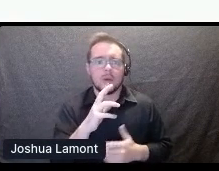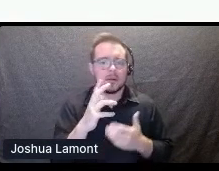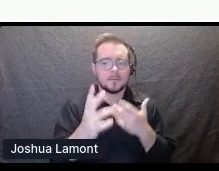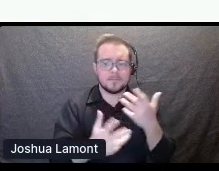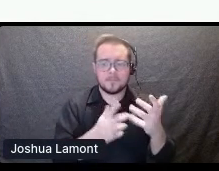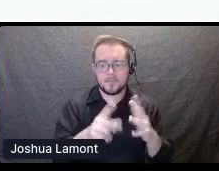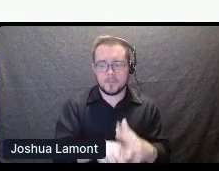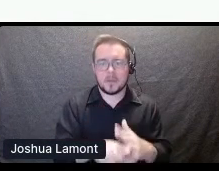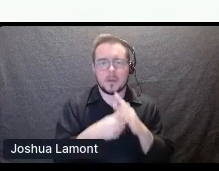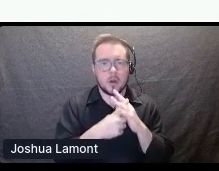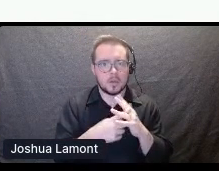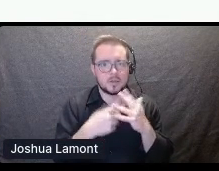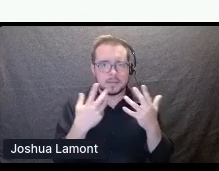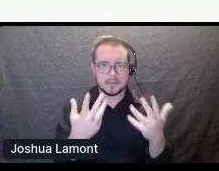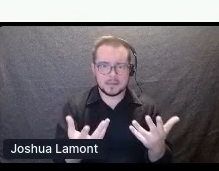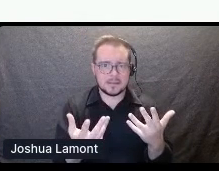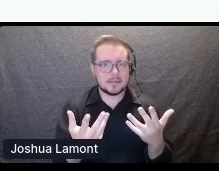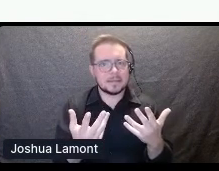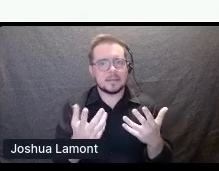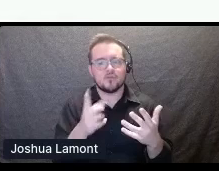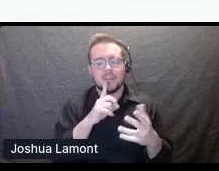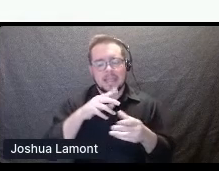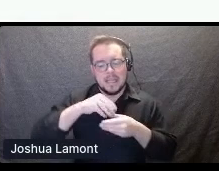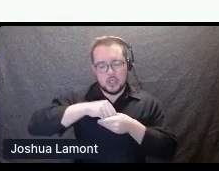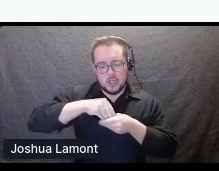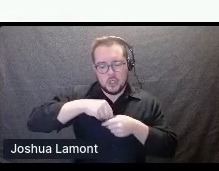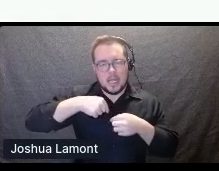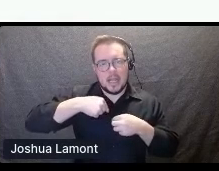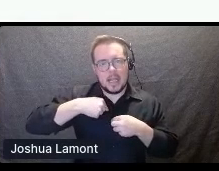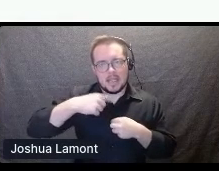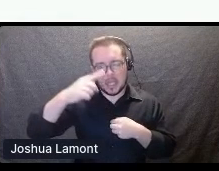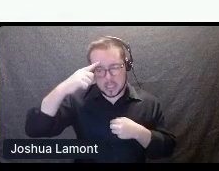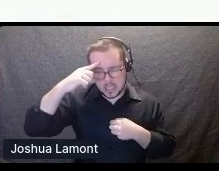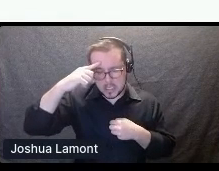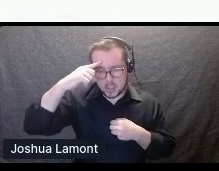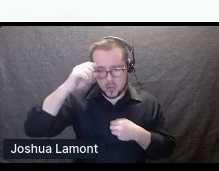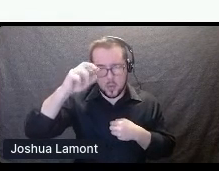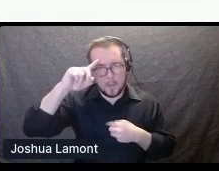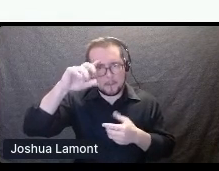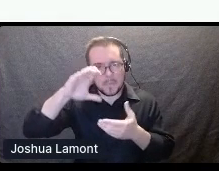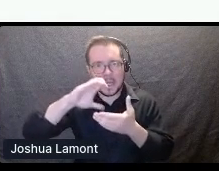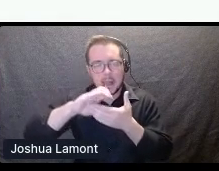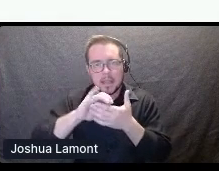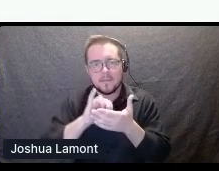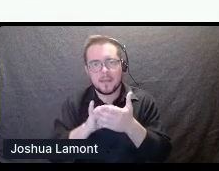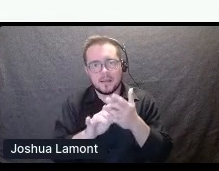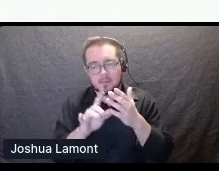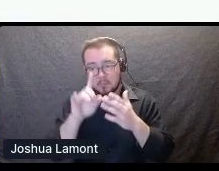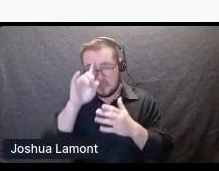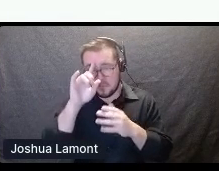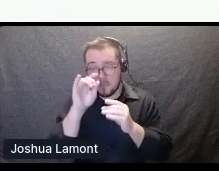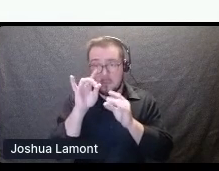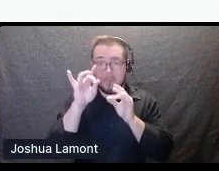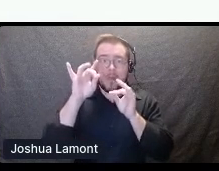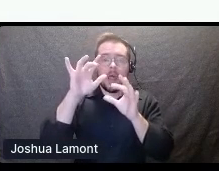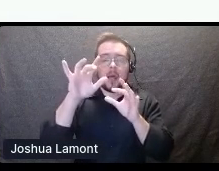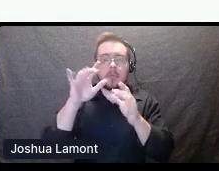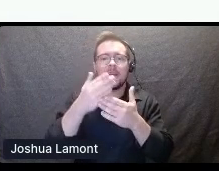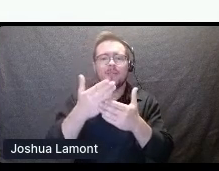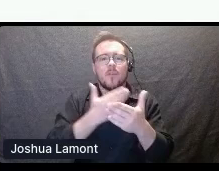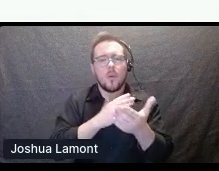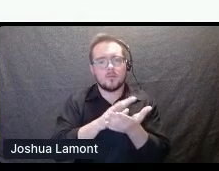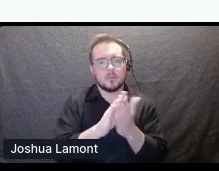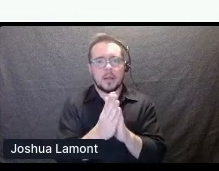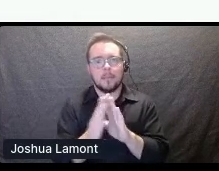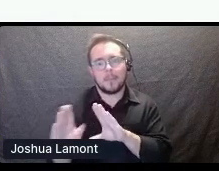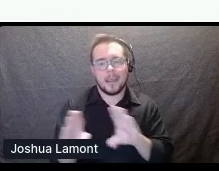of starts almost internally as like a thought or a belief that's coming up before it manifests as behavior